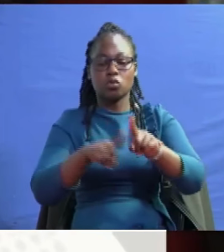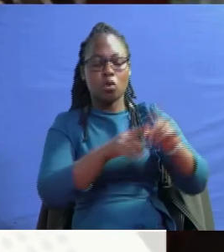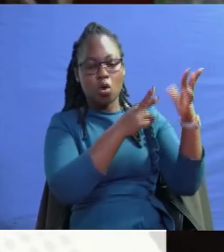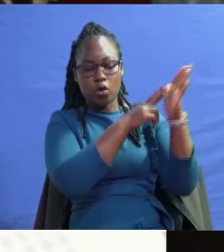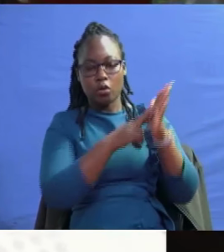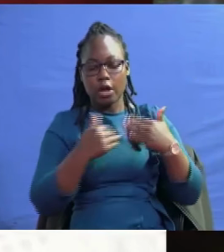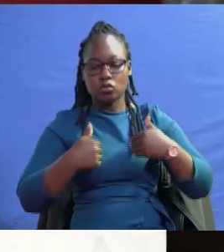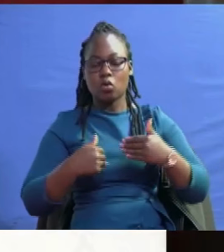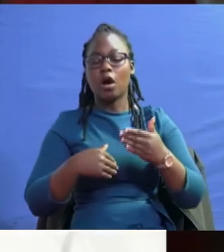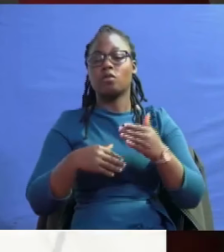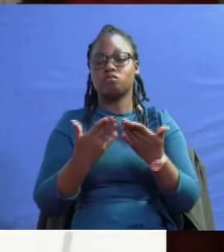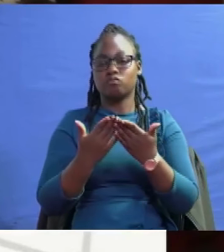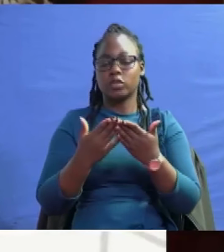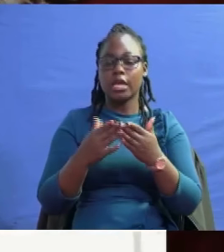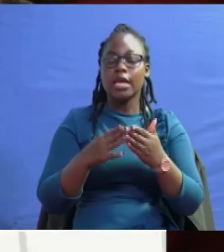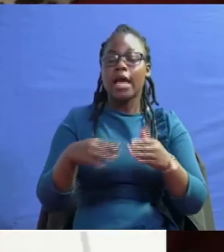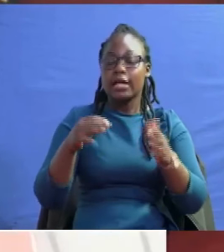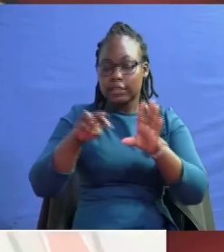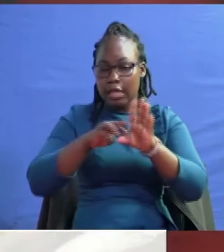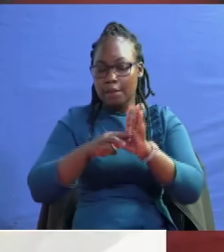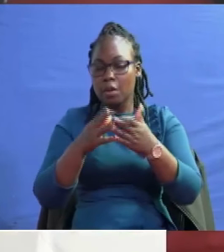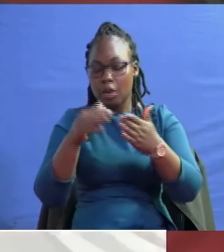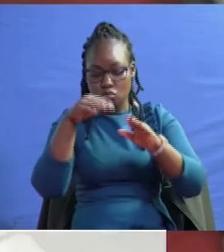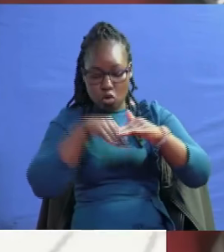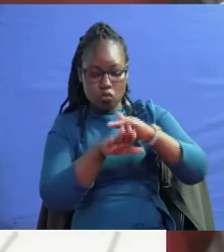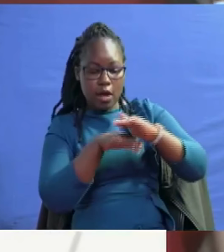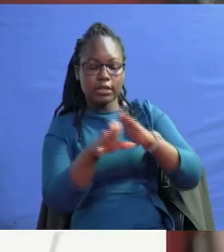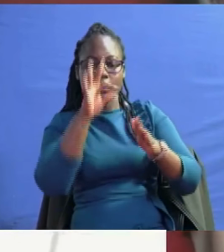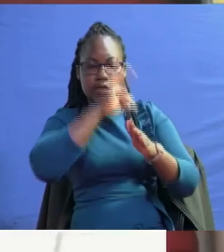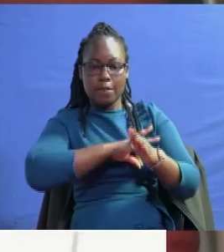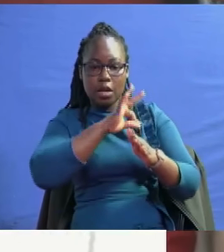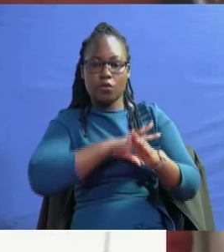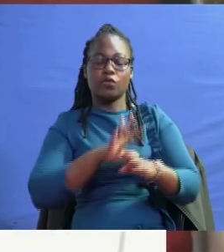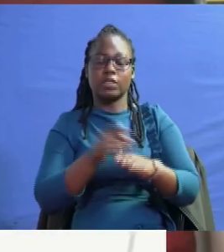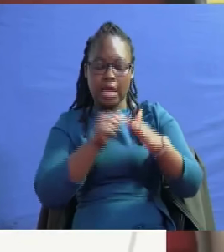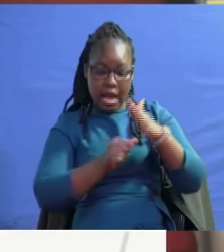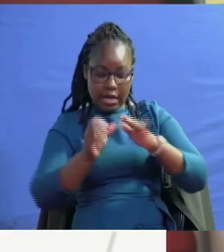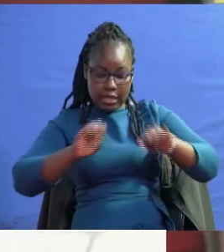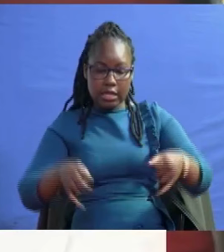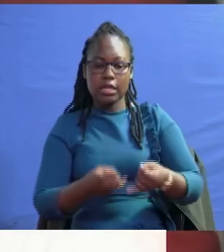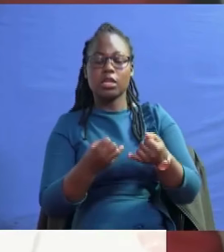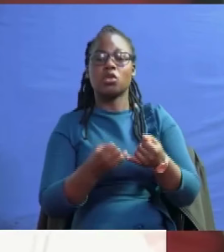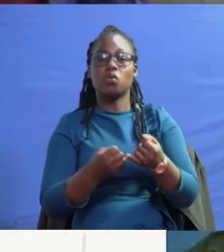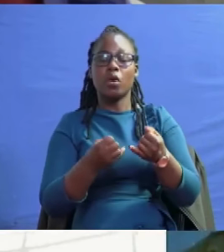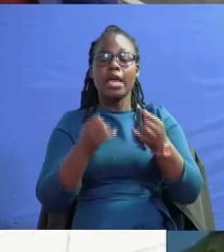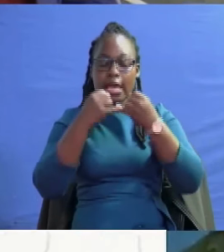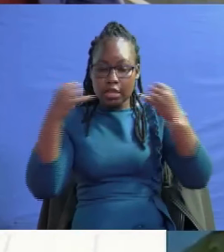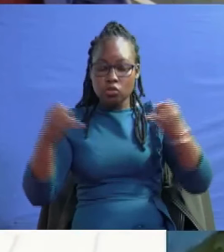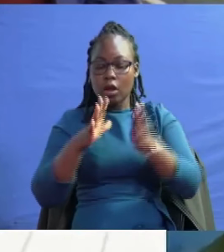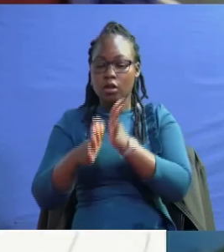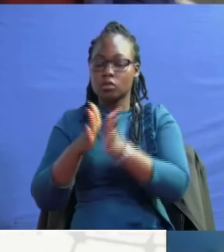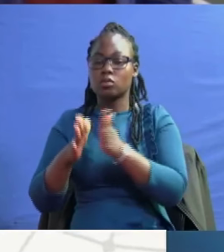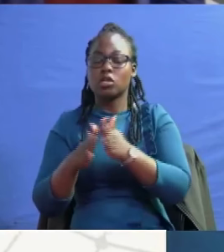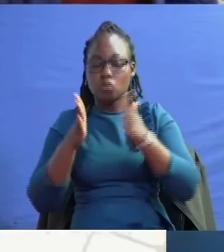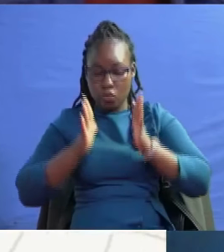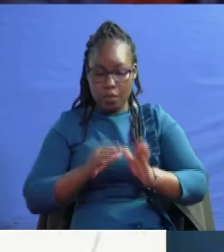with the SHIF scheme as members in order to access benefits. Under the new insurance plan, all persons